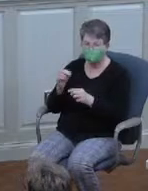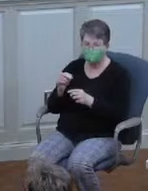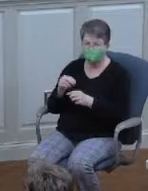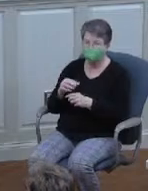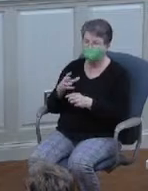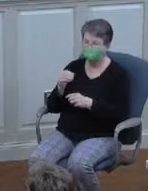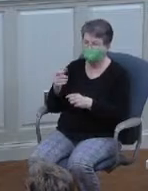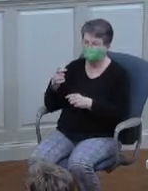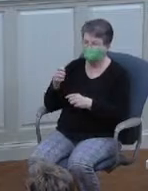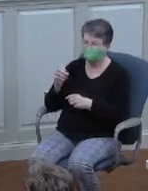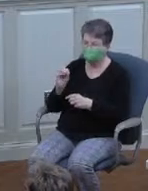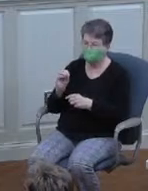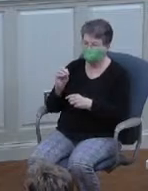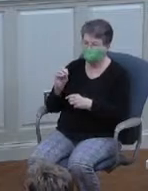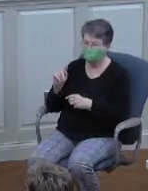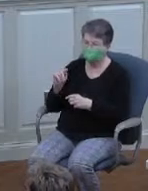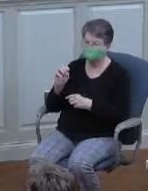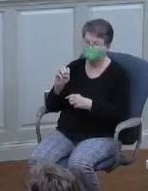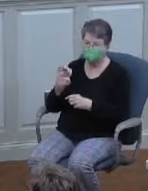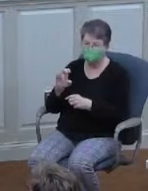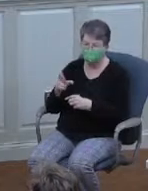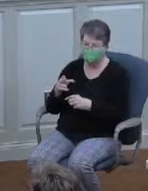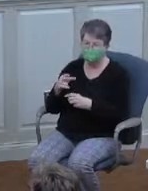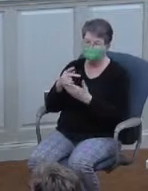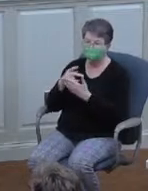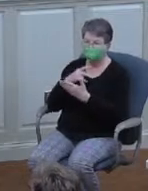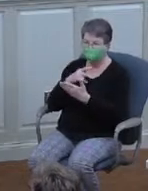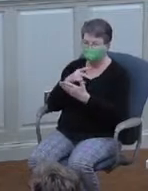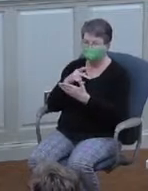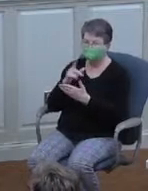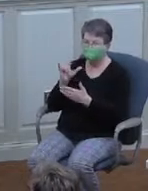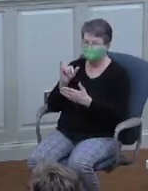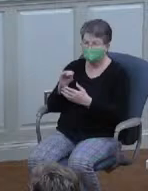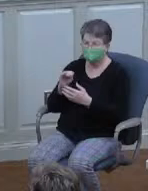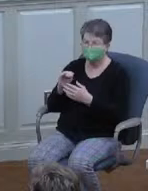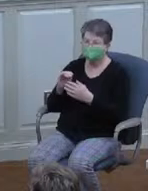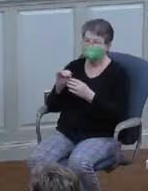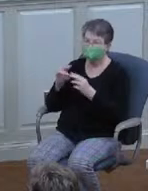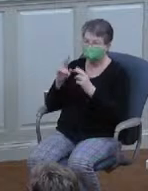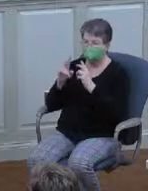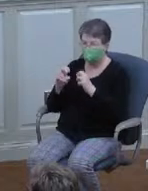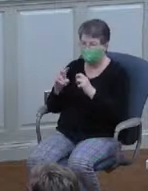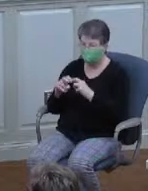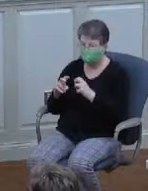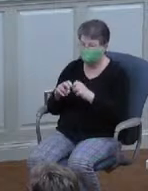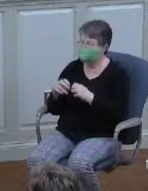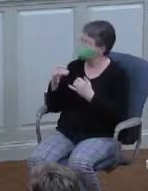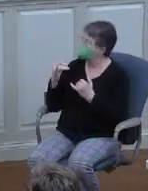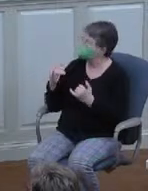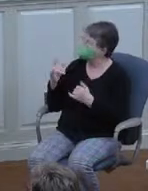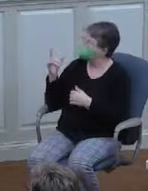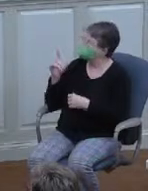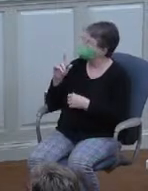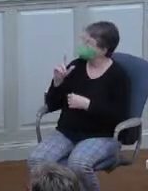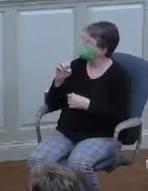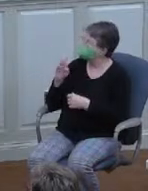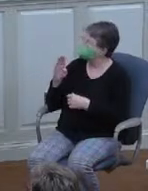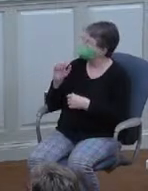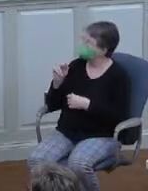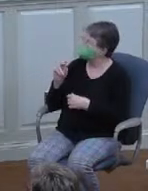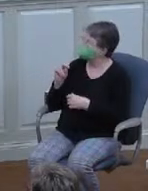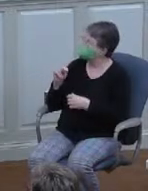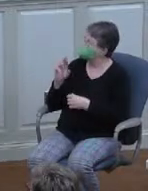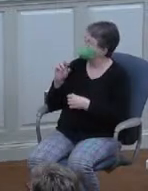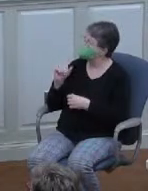geotech preliminary analysis for this too. So that's Lebanon Road, Phase 1 and Phase